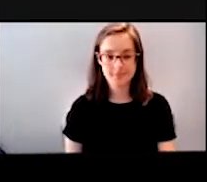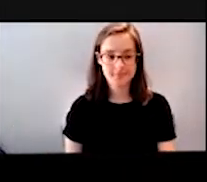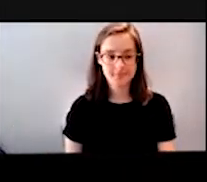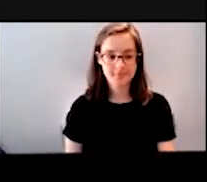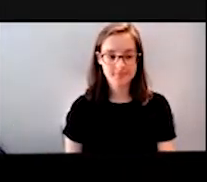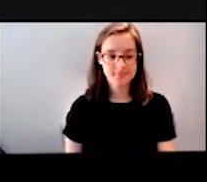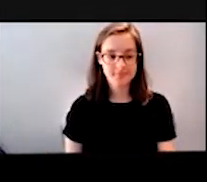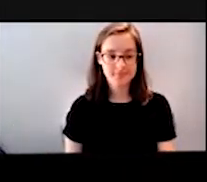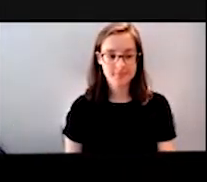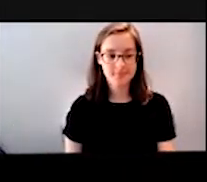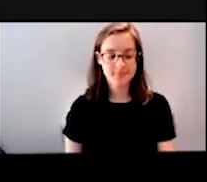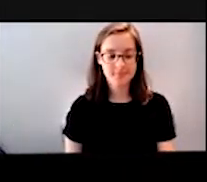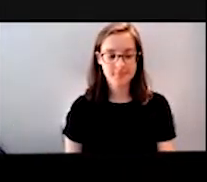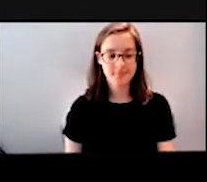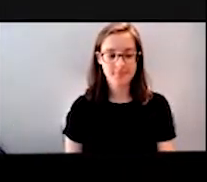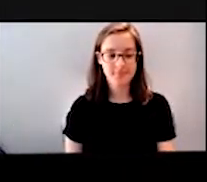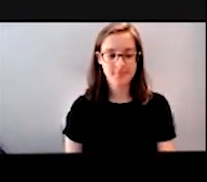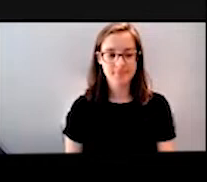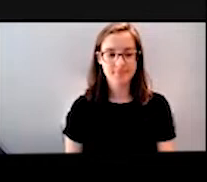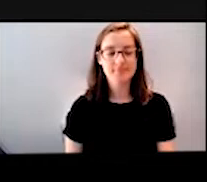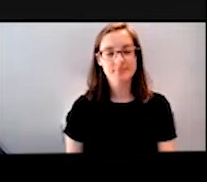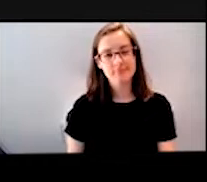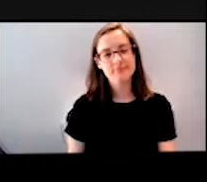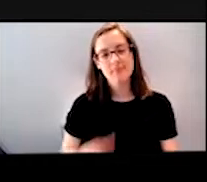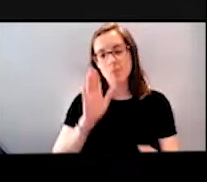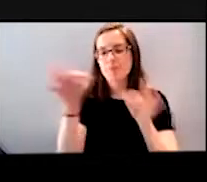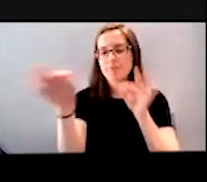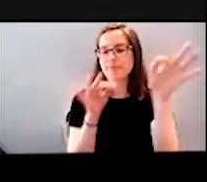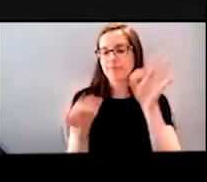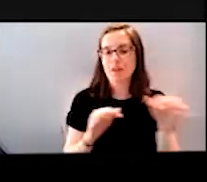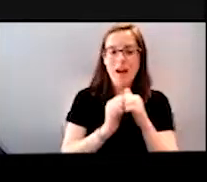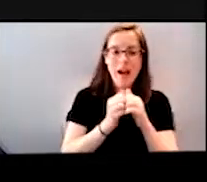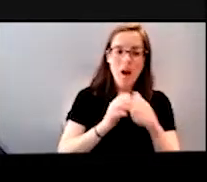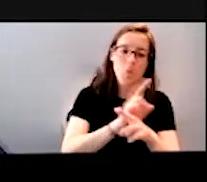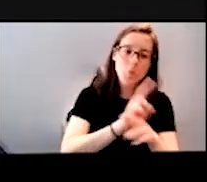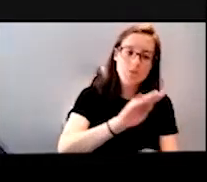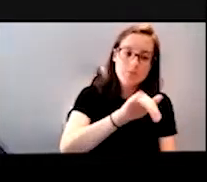And some brief tips on using mass health and how to apply for coverage.